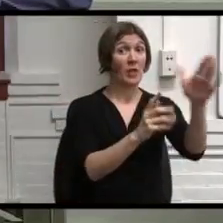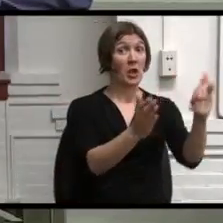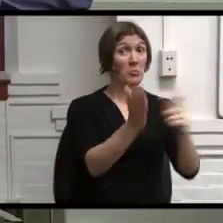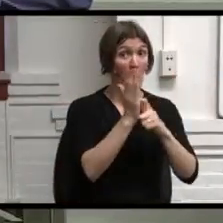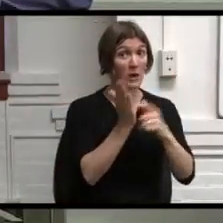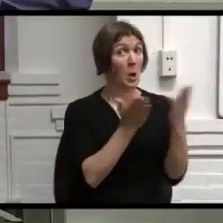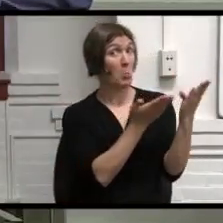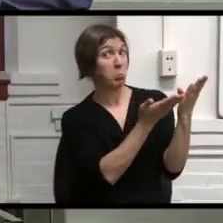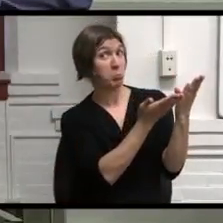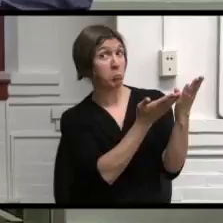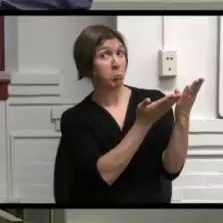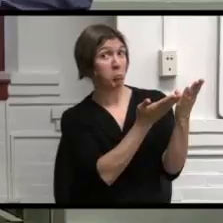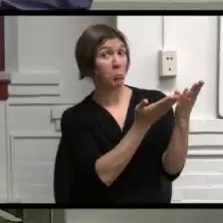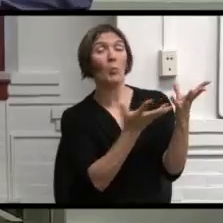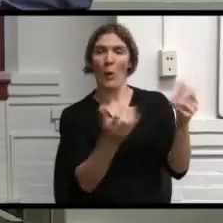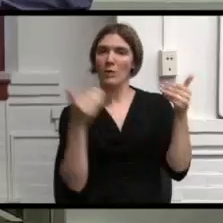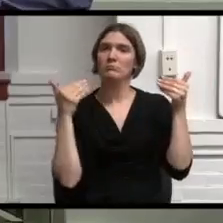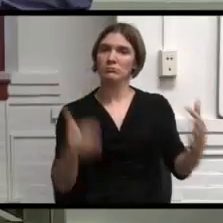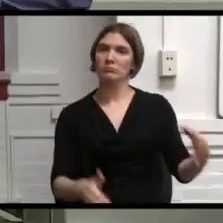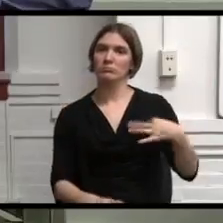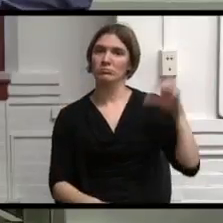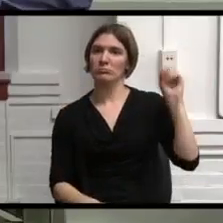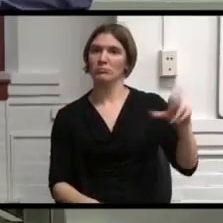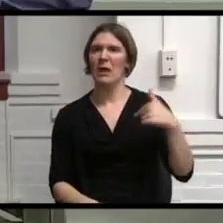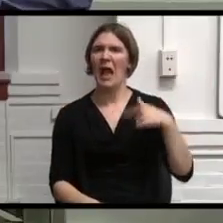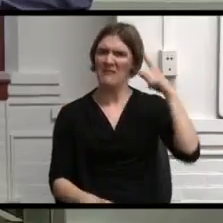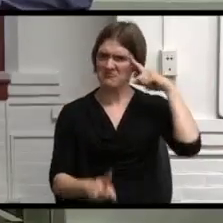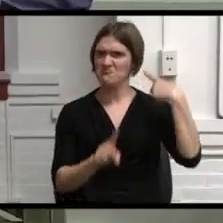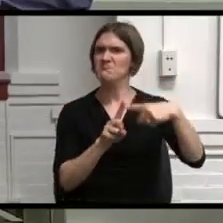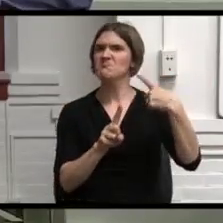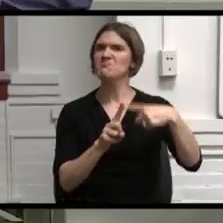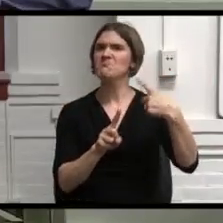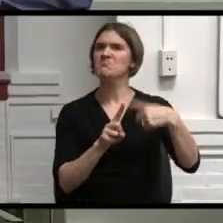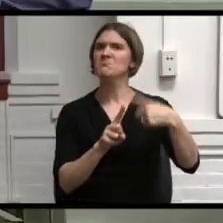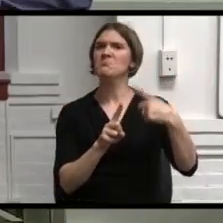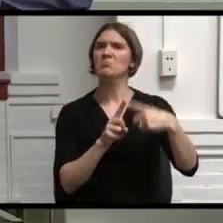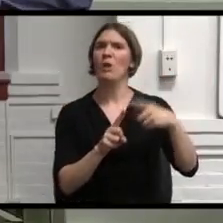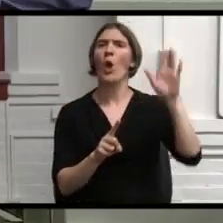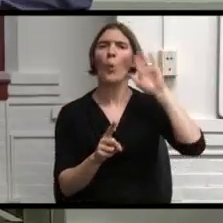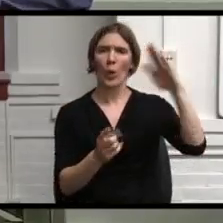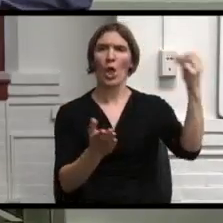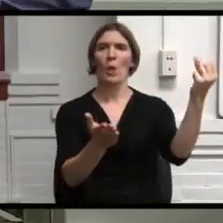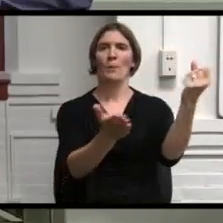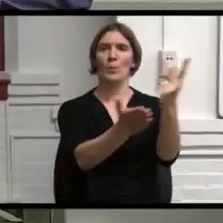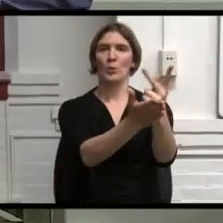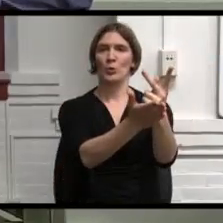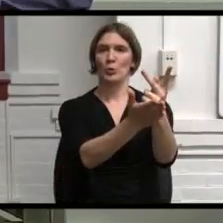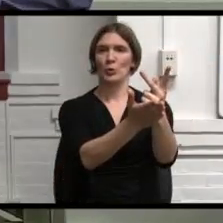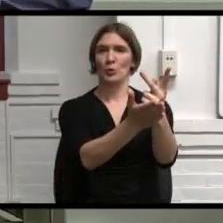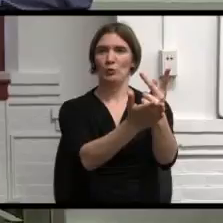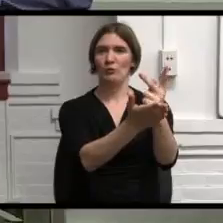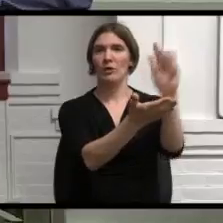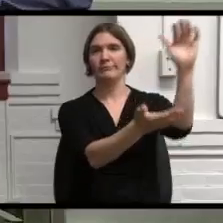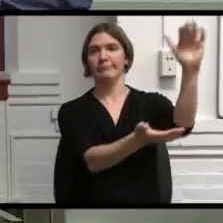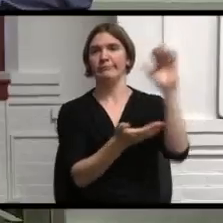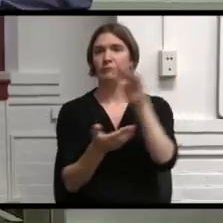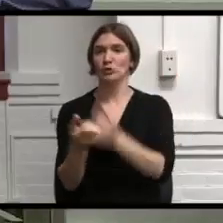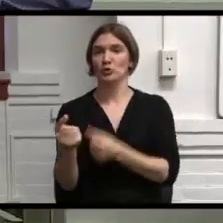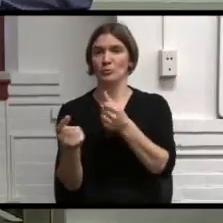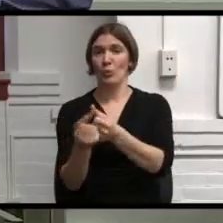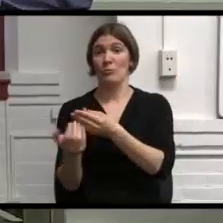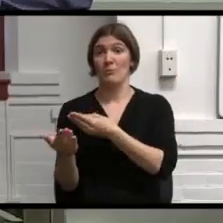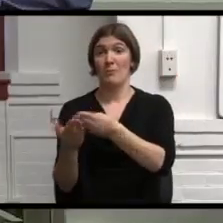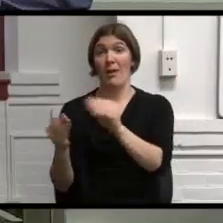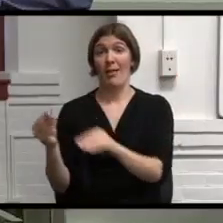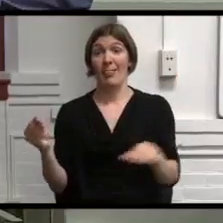criteria, and we are hopeful that the program will provide support for the purchase